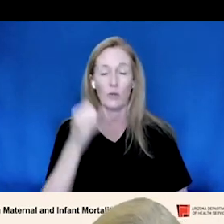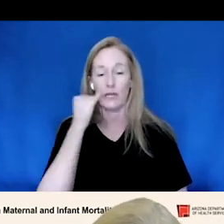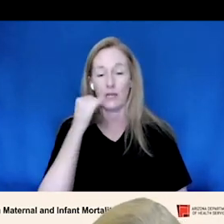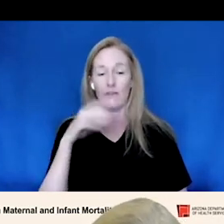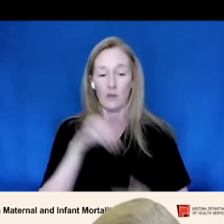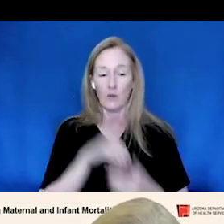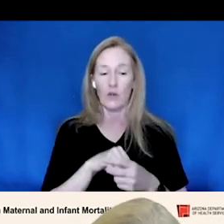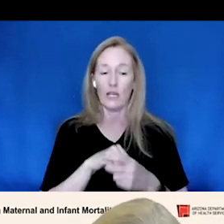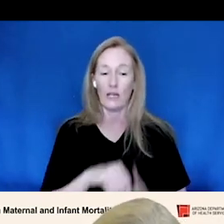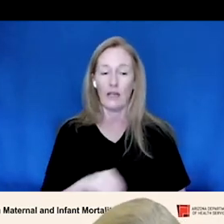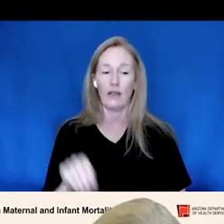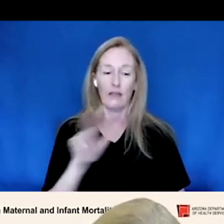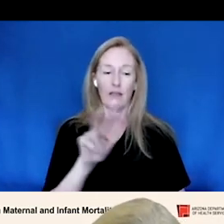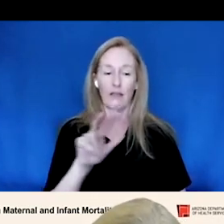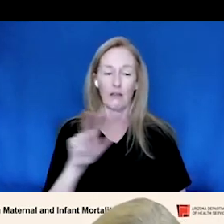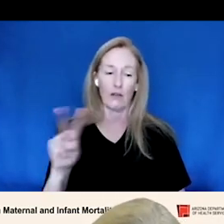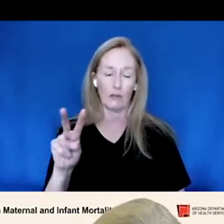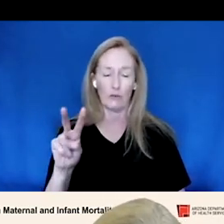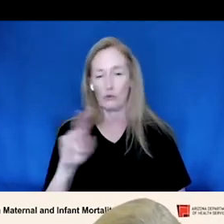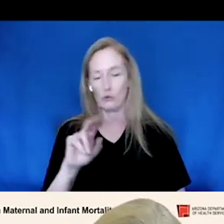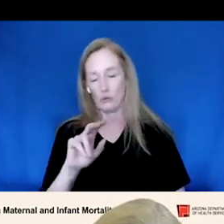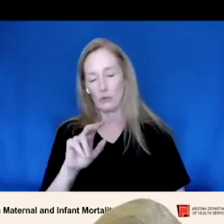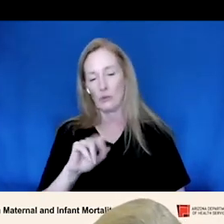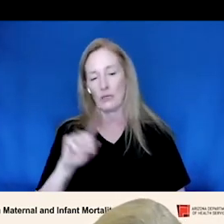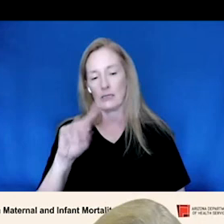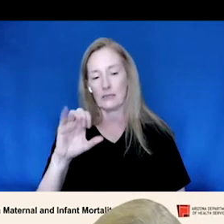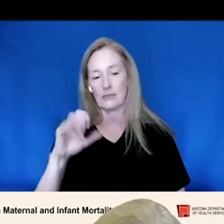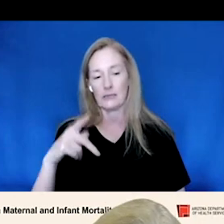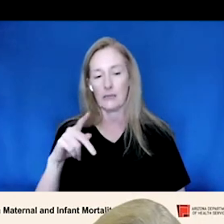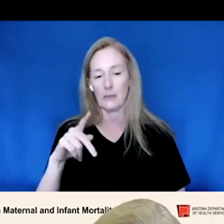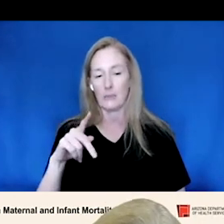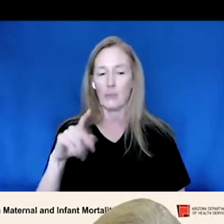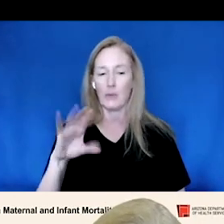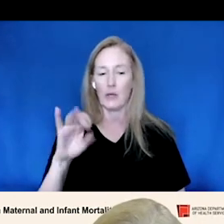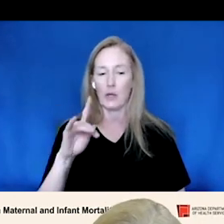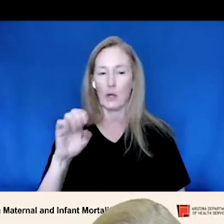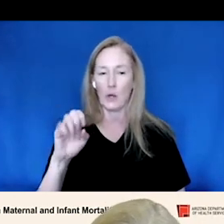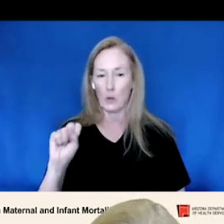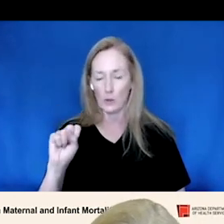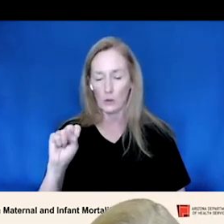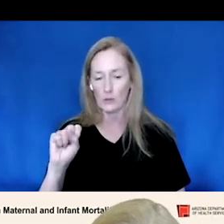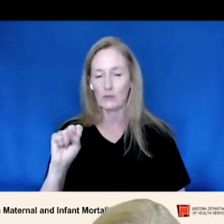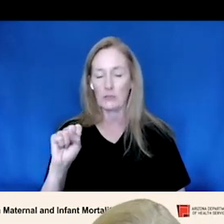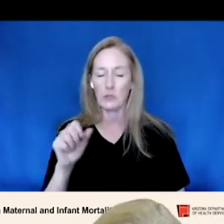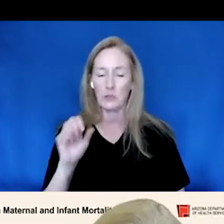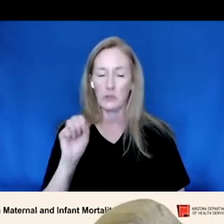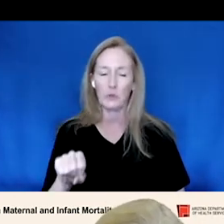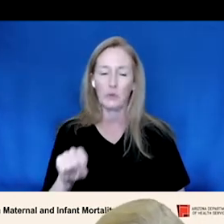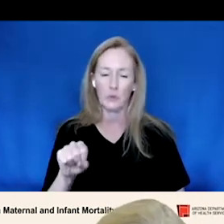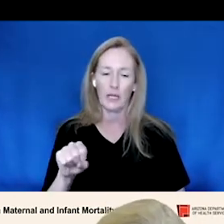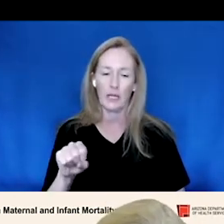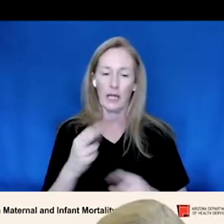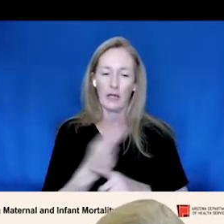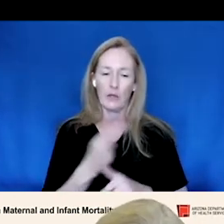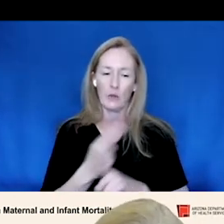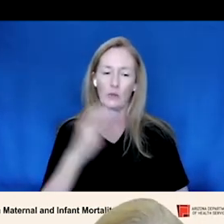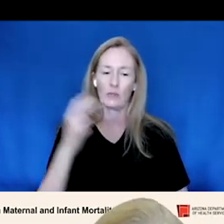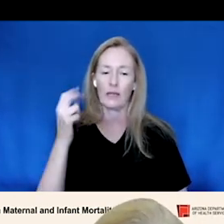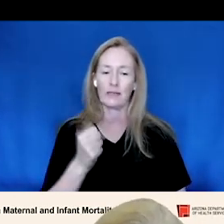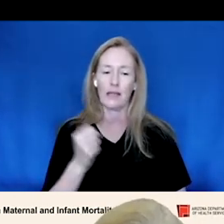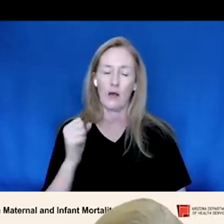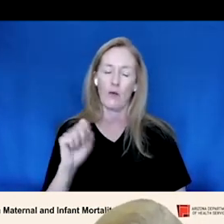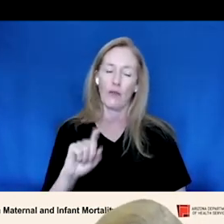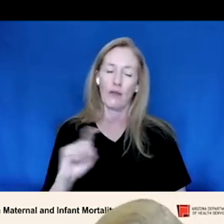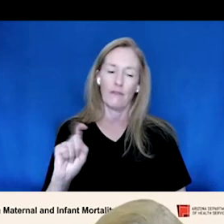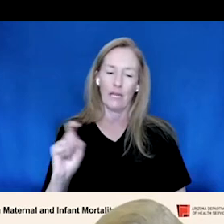you to have South Phoenix Healthy Start as your home visiting program. But you can definitely look on the Strong Family